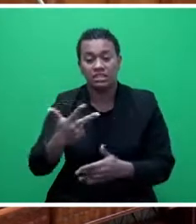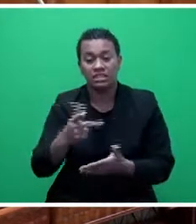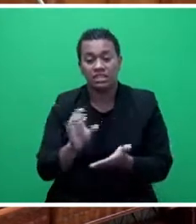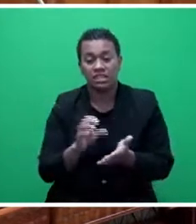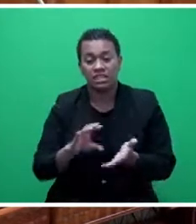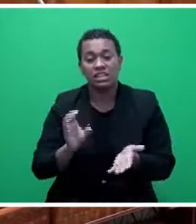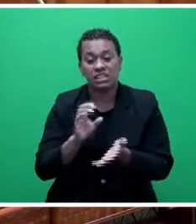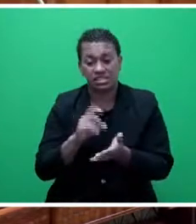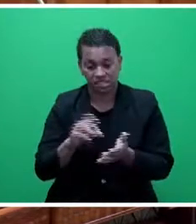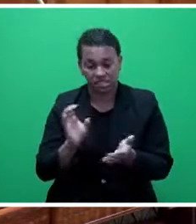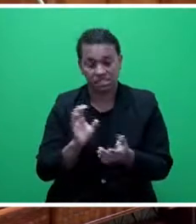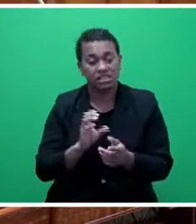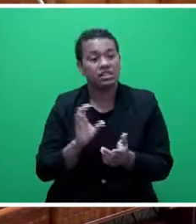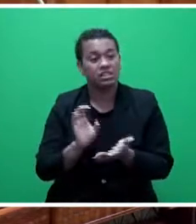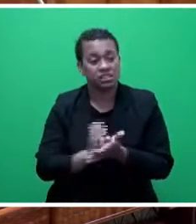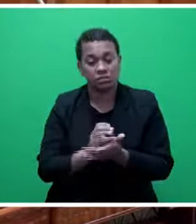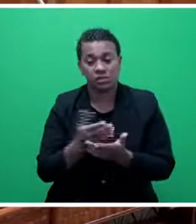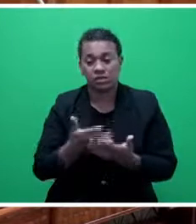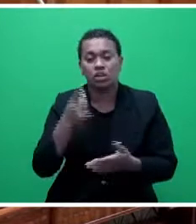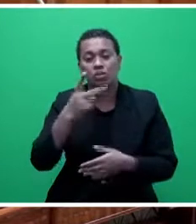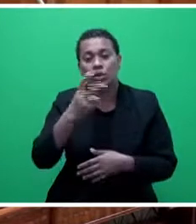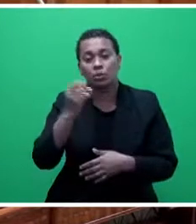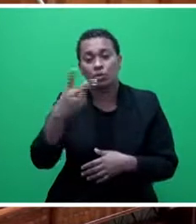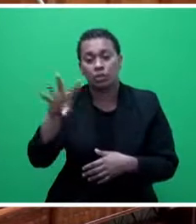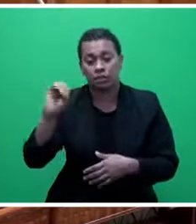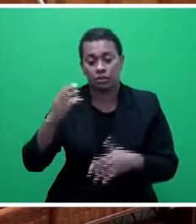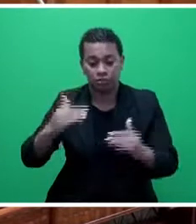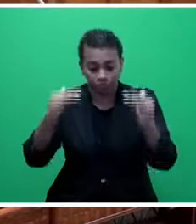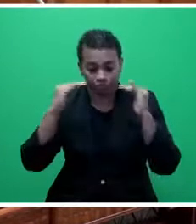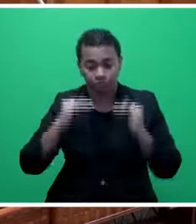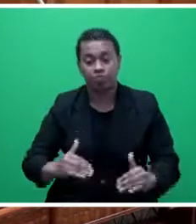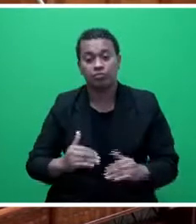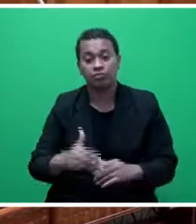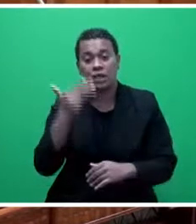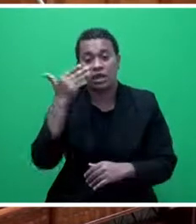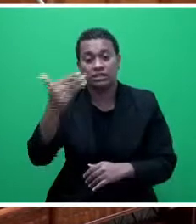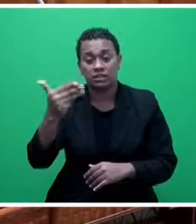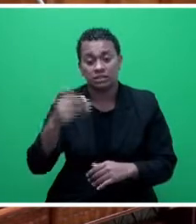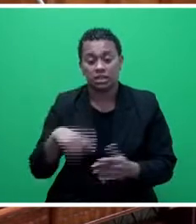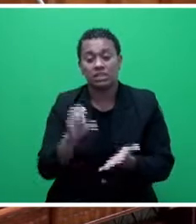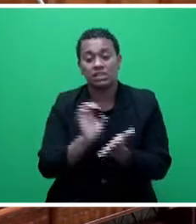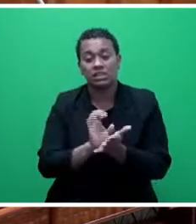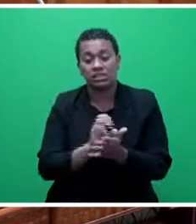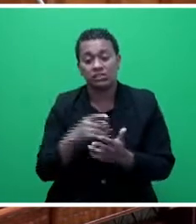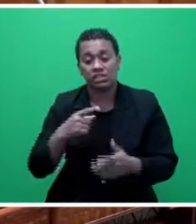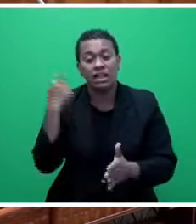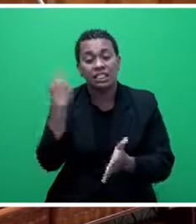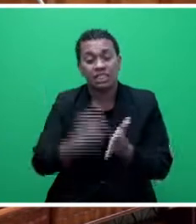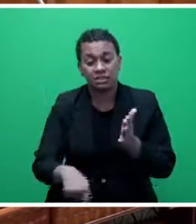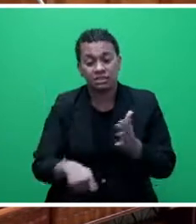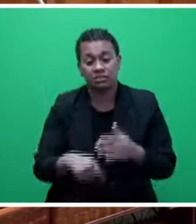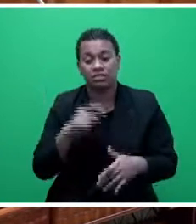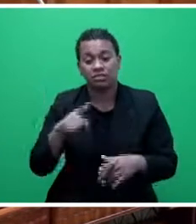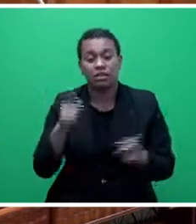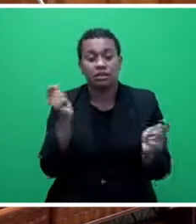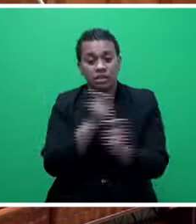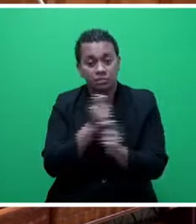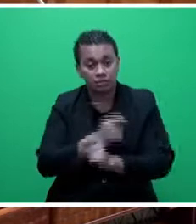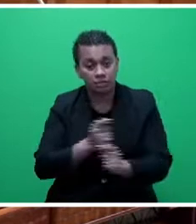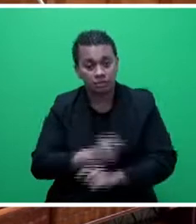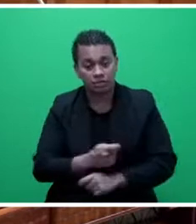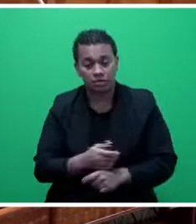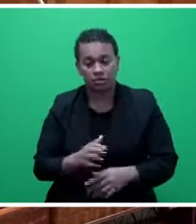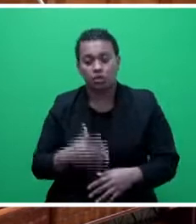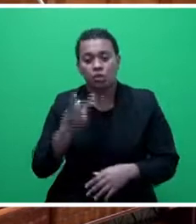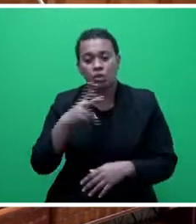Amendment Bill 2020. 9. Customs Tariff Budget Amendment Bill